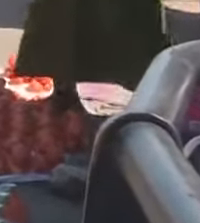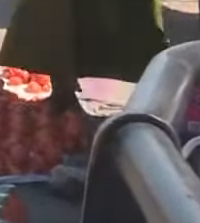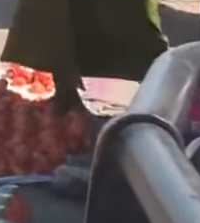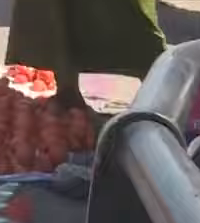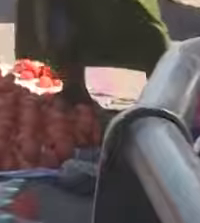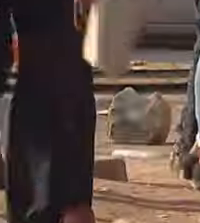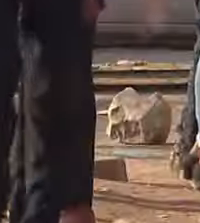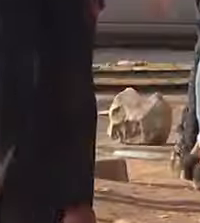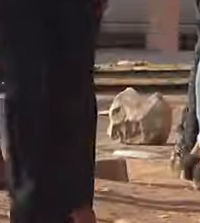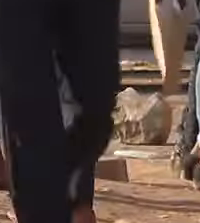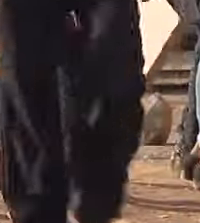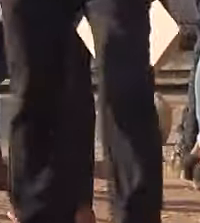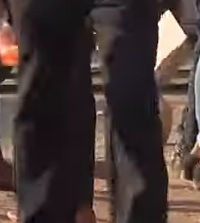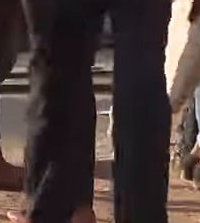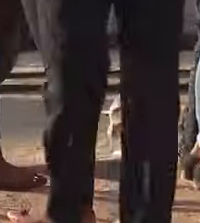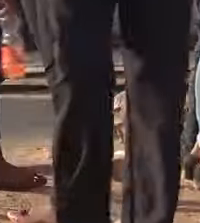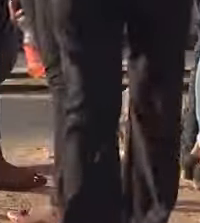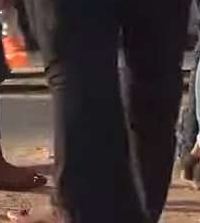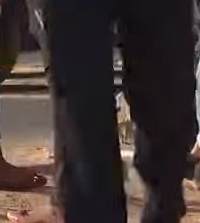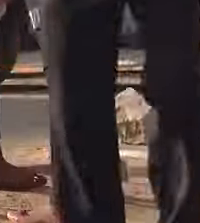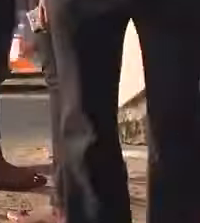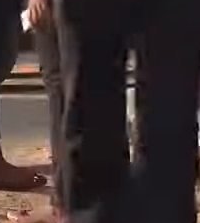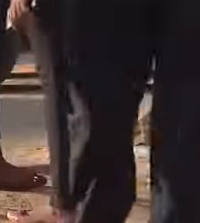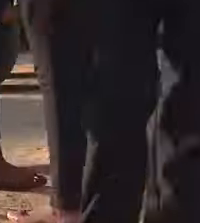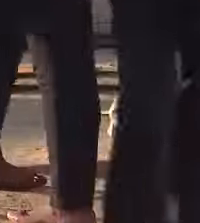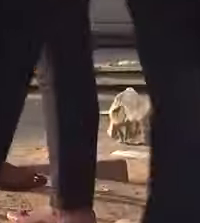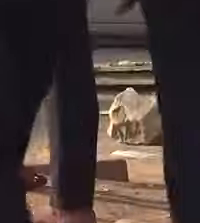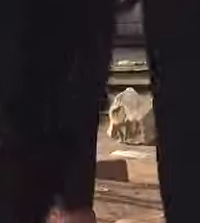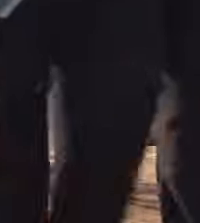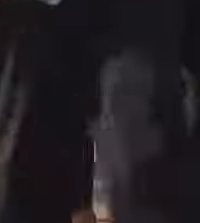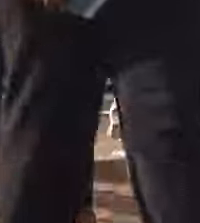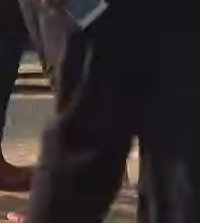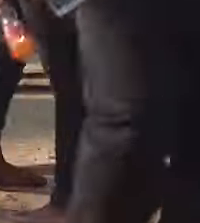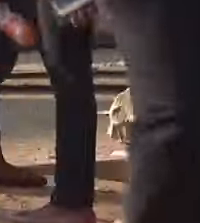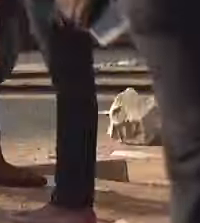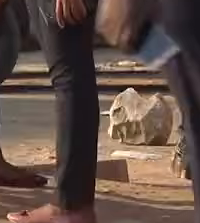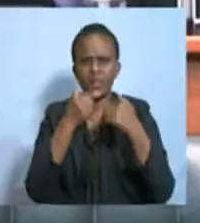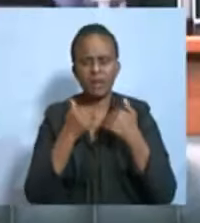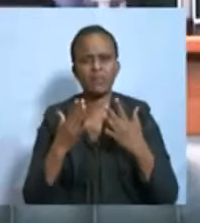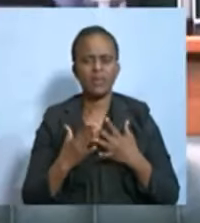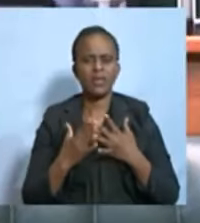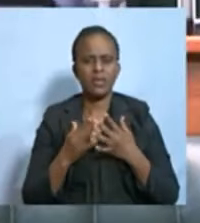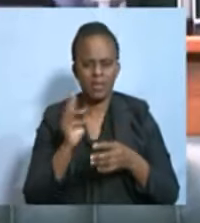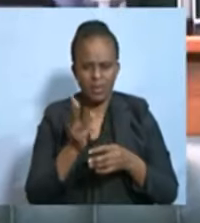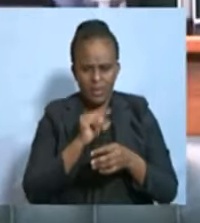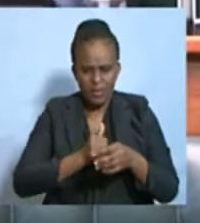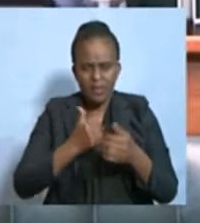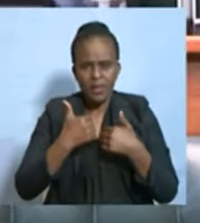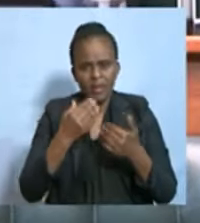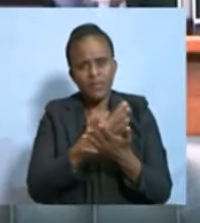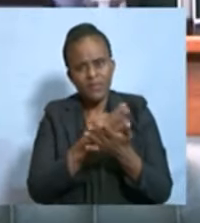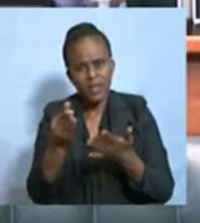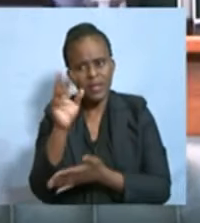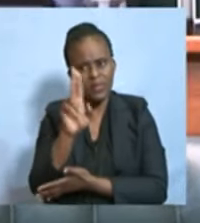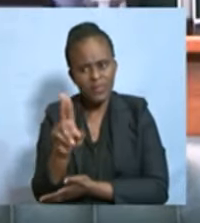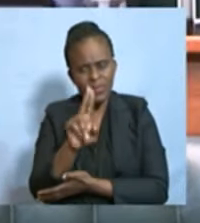only giving the full allocation for 2023 to constituencies held by UPND MPs. We are failing to